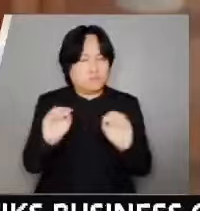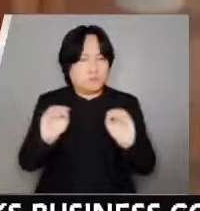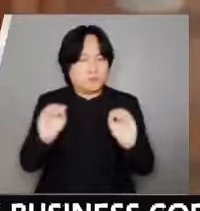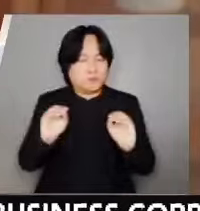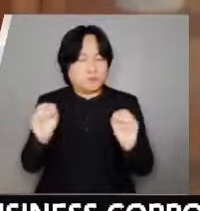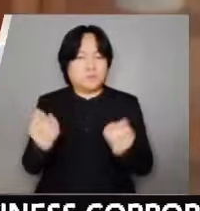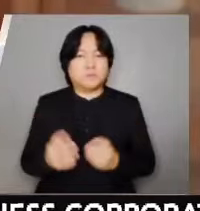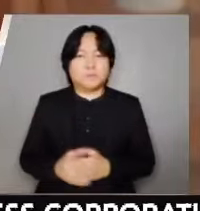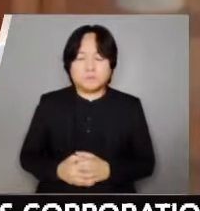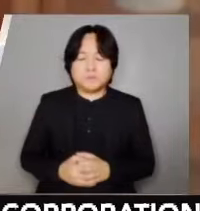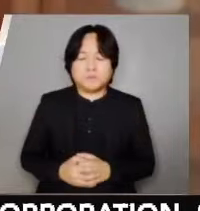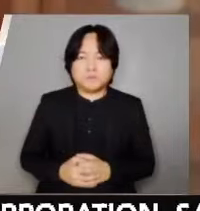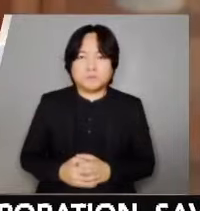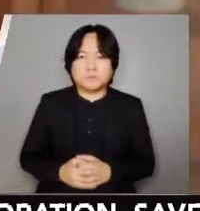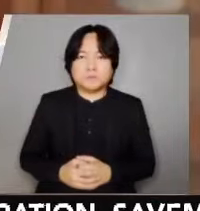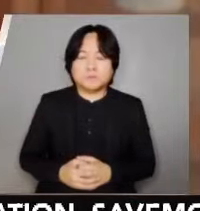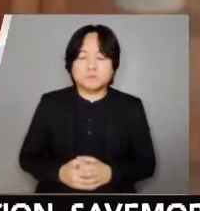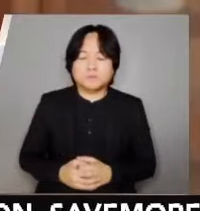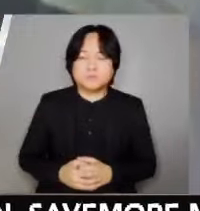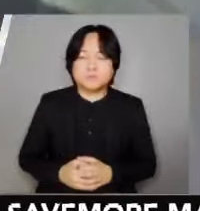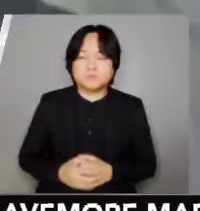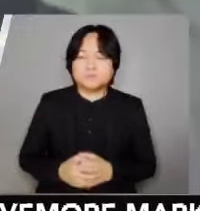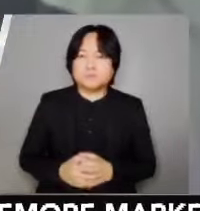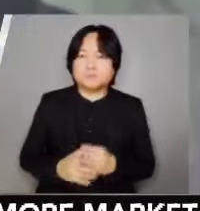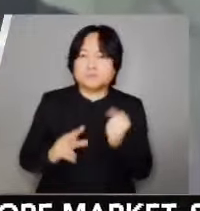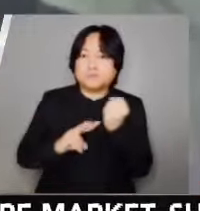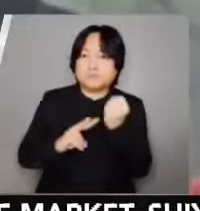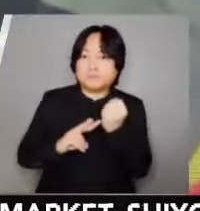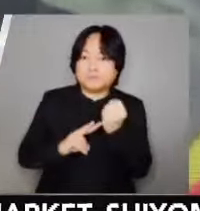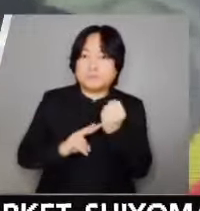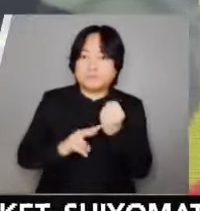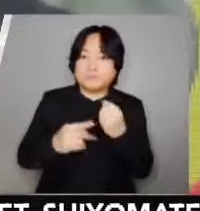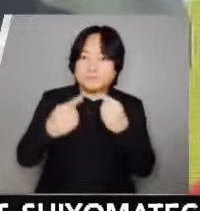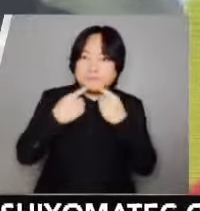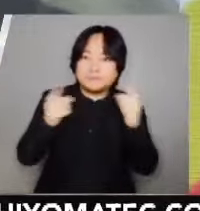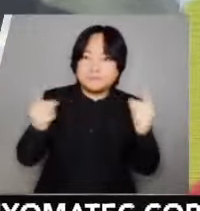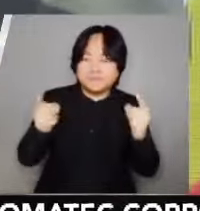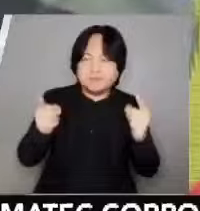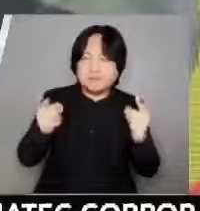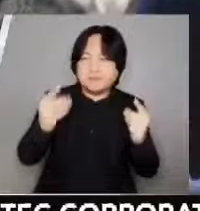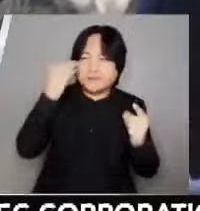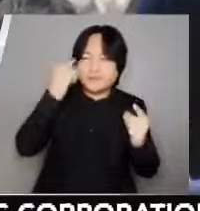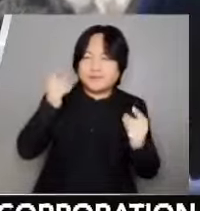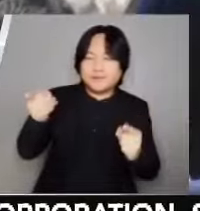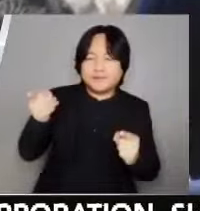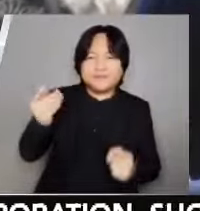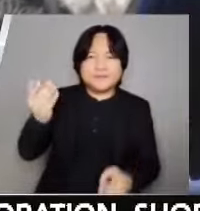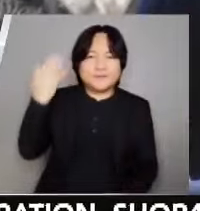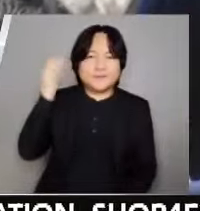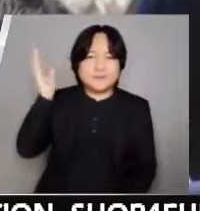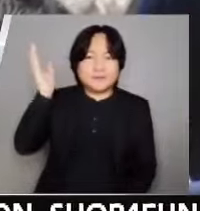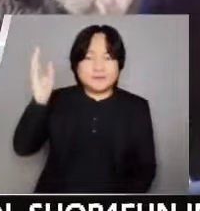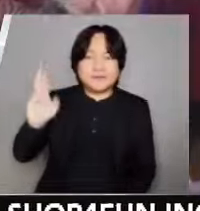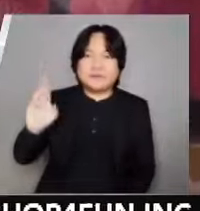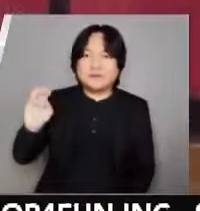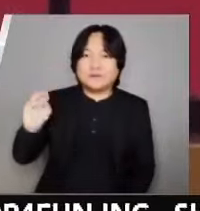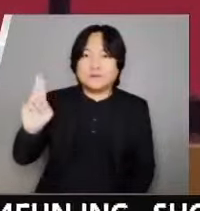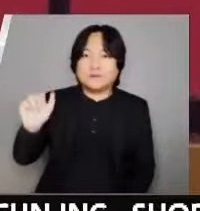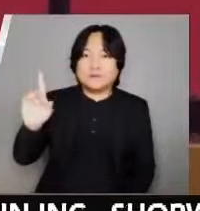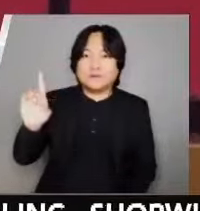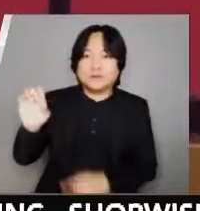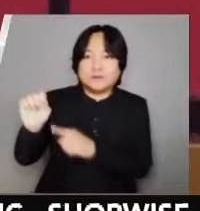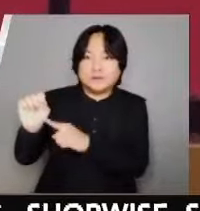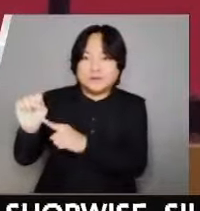siya tinukoy, sumagot si Vice President Duterte sa pahayag ni Speaker Martin Romualdez. We cannot ignore the